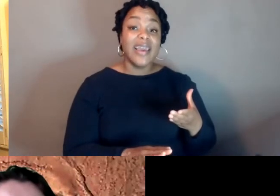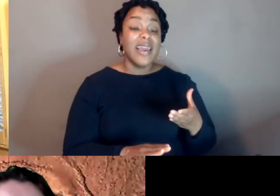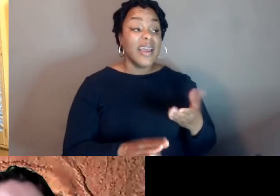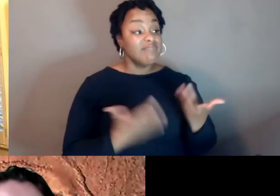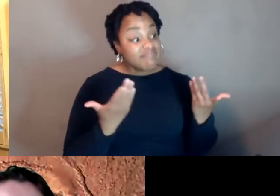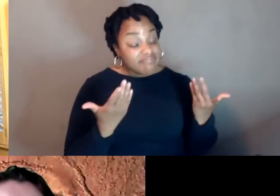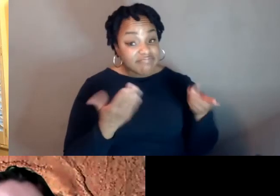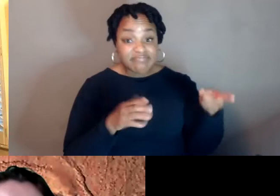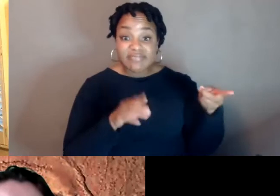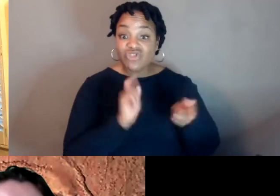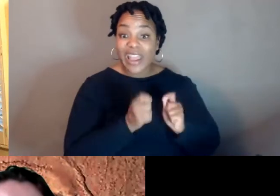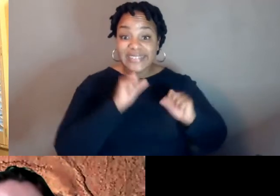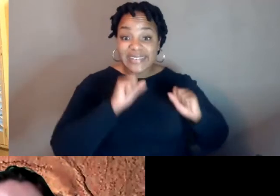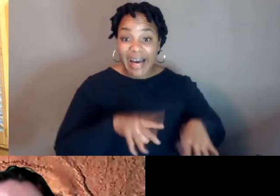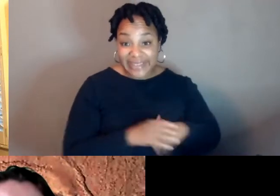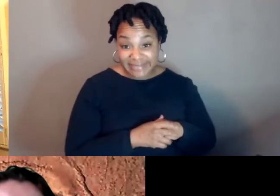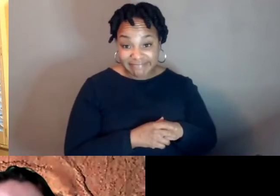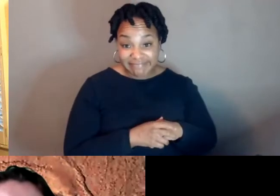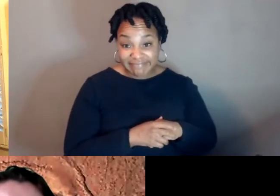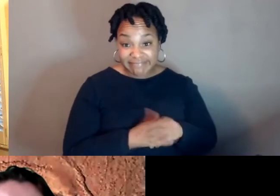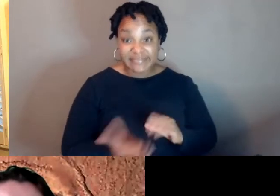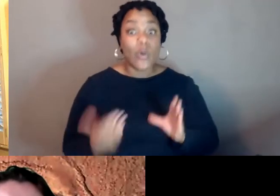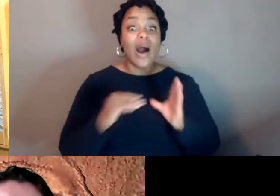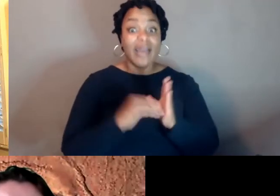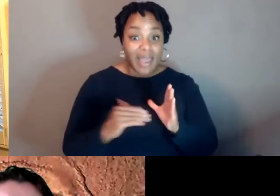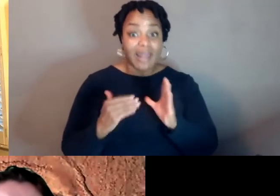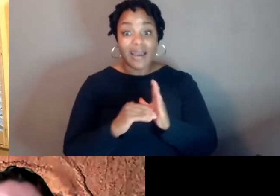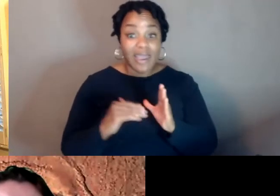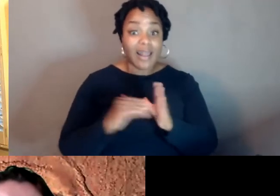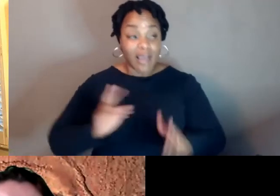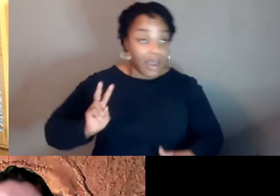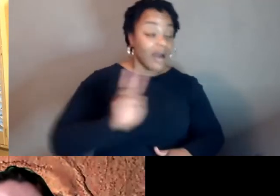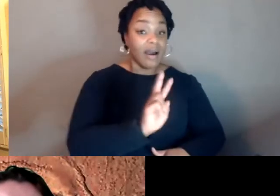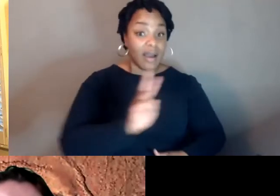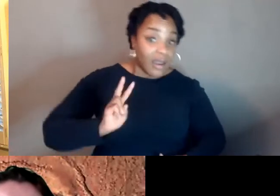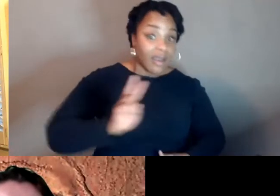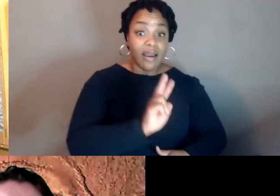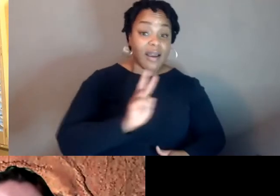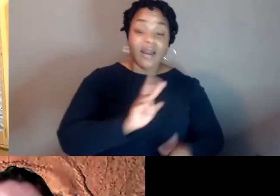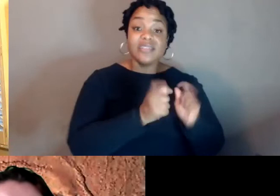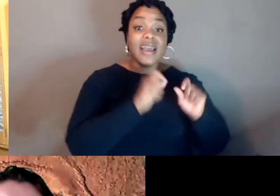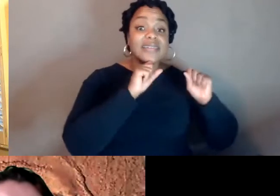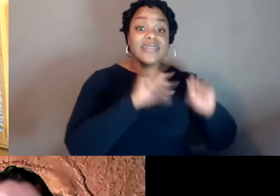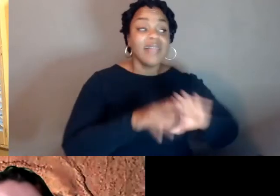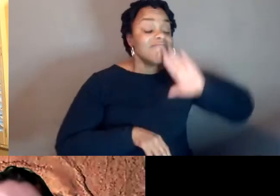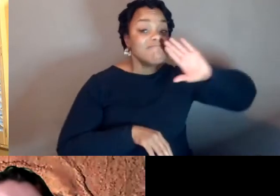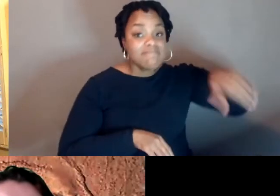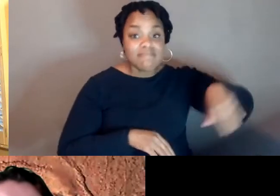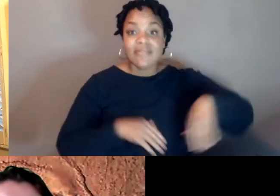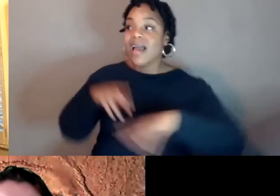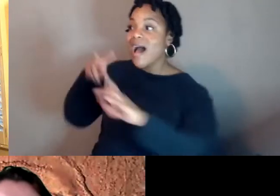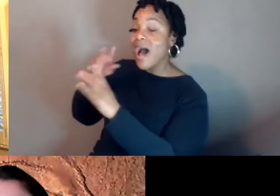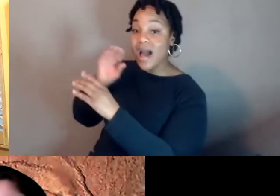So I filed the complaint with the Office of Civil Rights, and we were